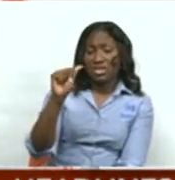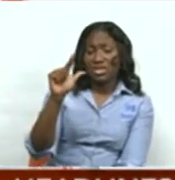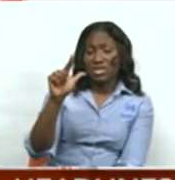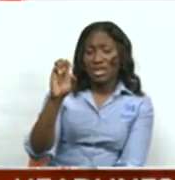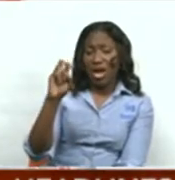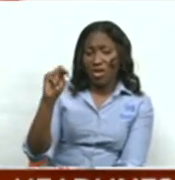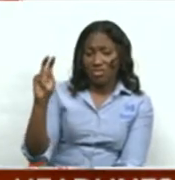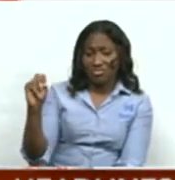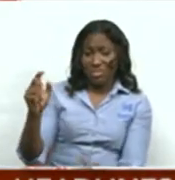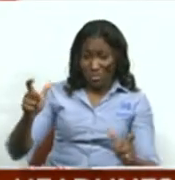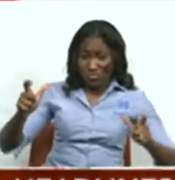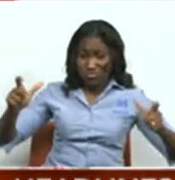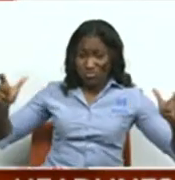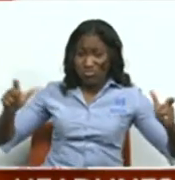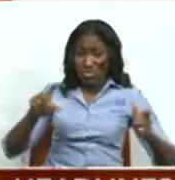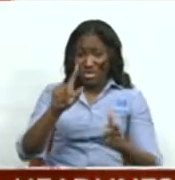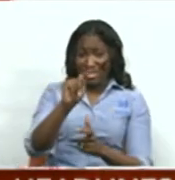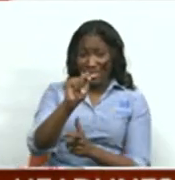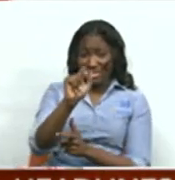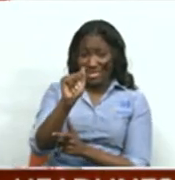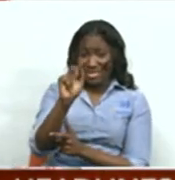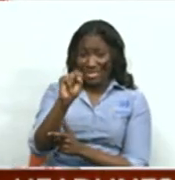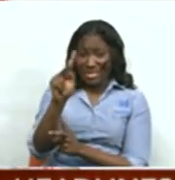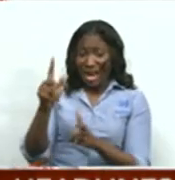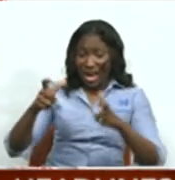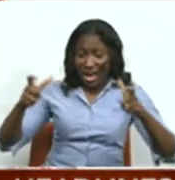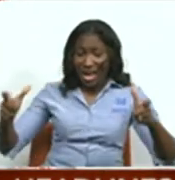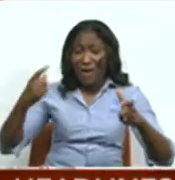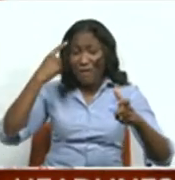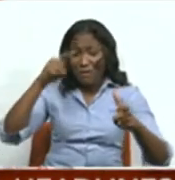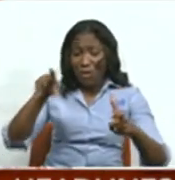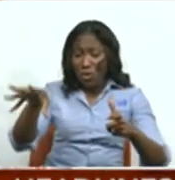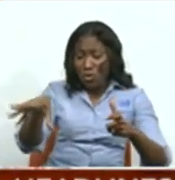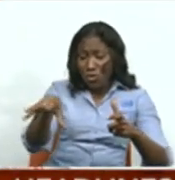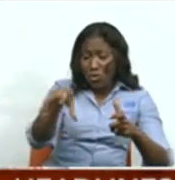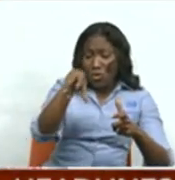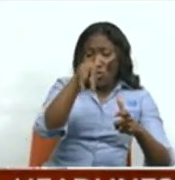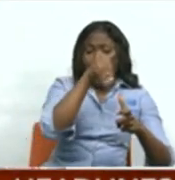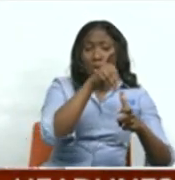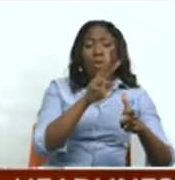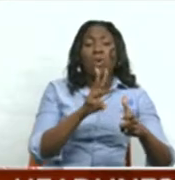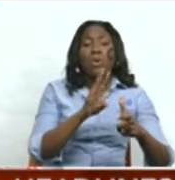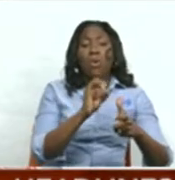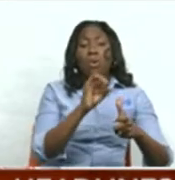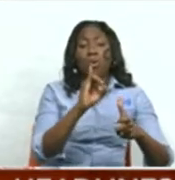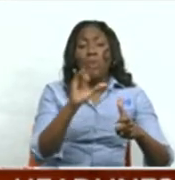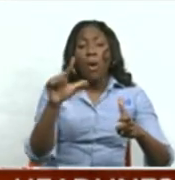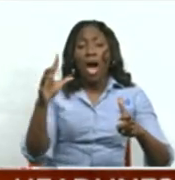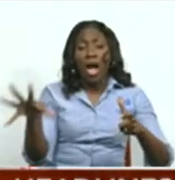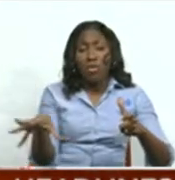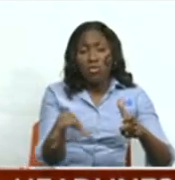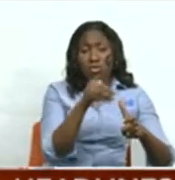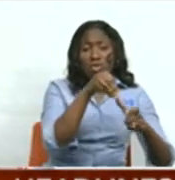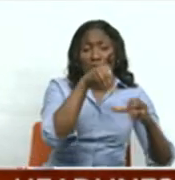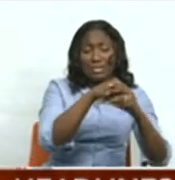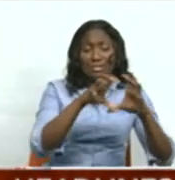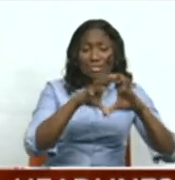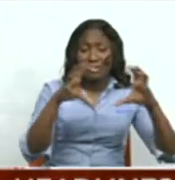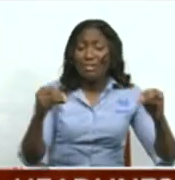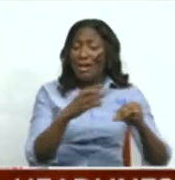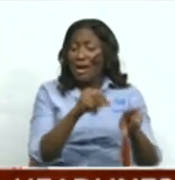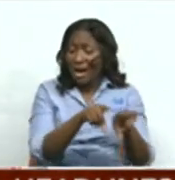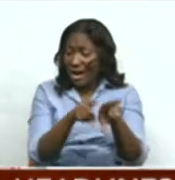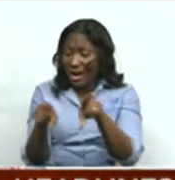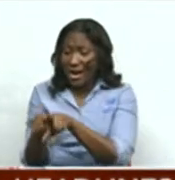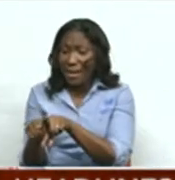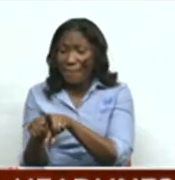the THA has made arrangements for the dig cells up at the